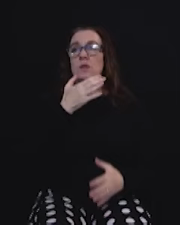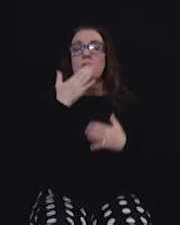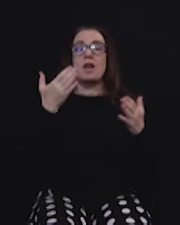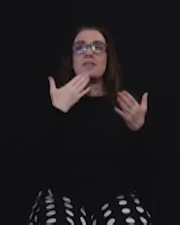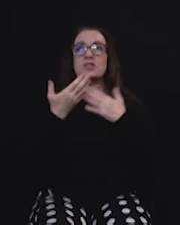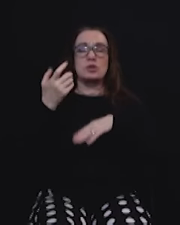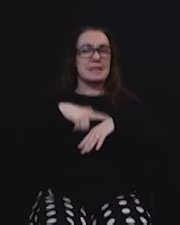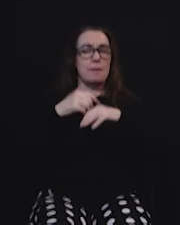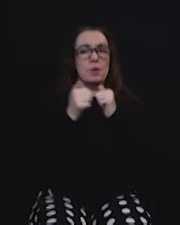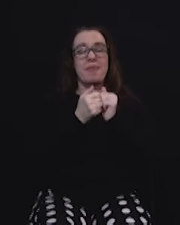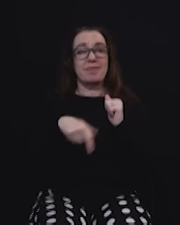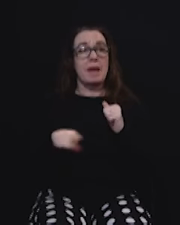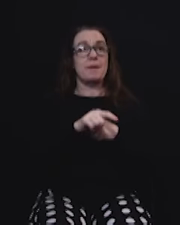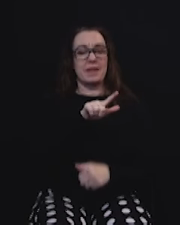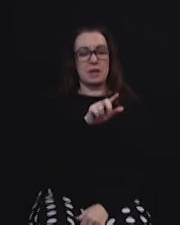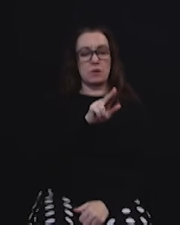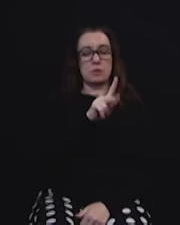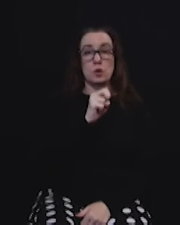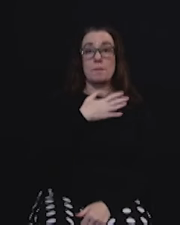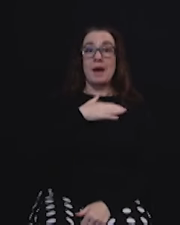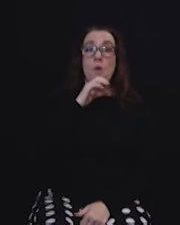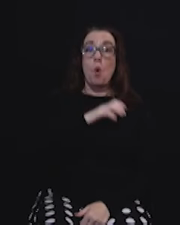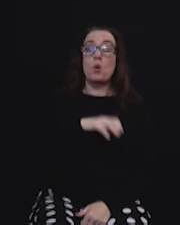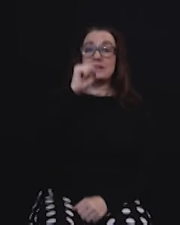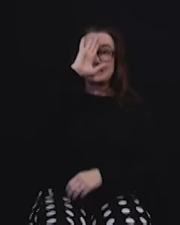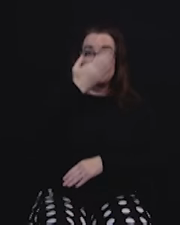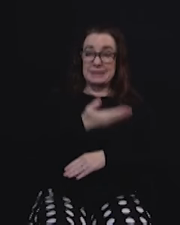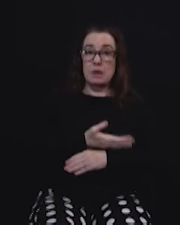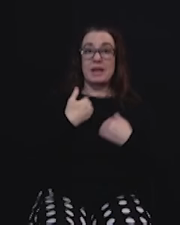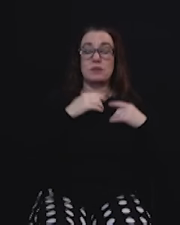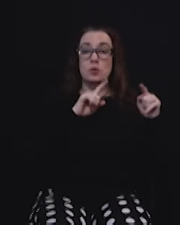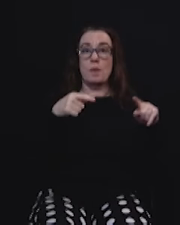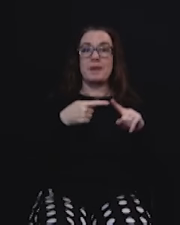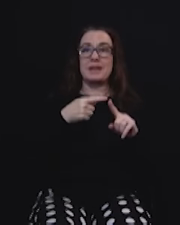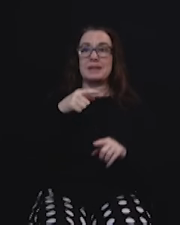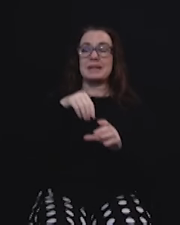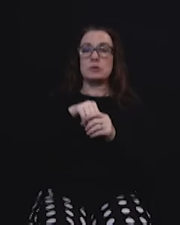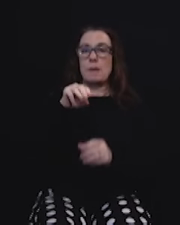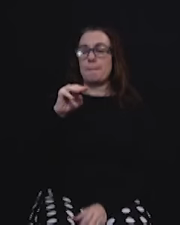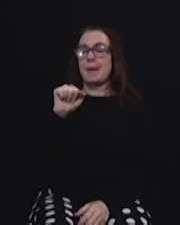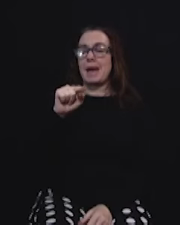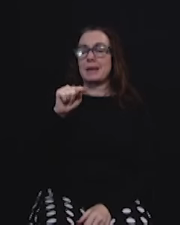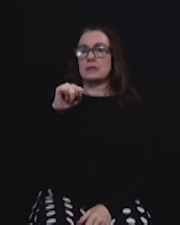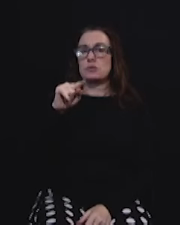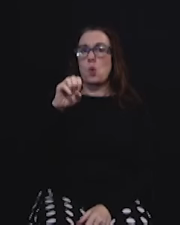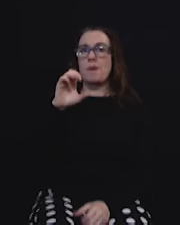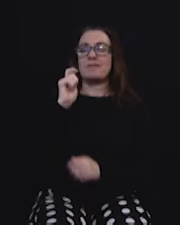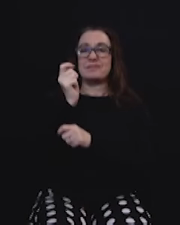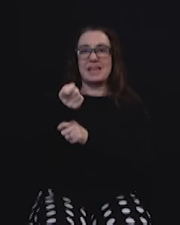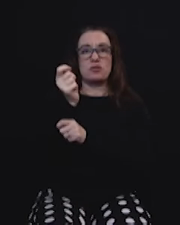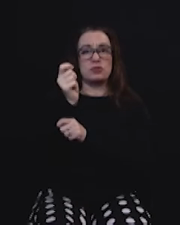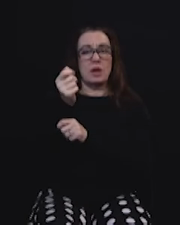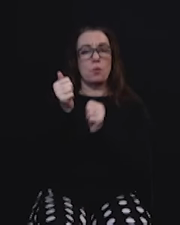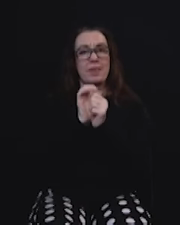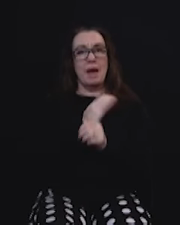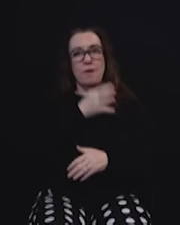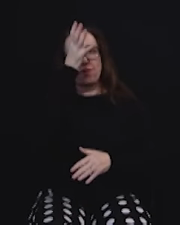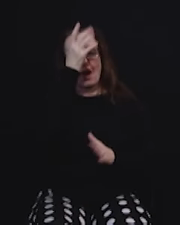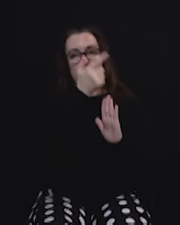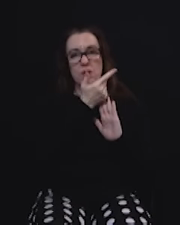them. And then Luke and I, my oldest son, we even got a chance to go up into Manitoba for a few days, do some fishing with my father-in-law,